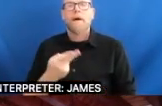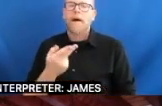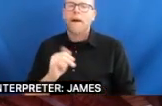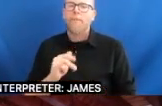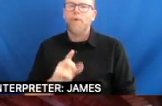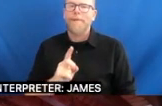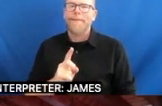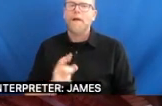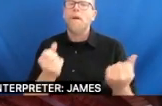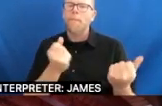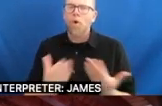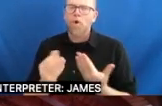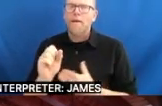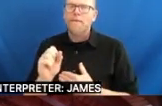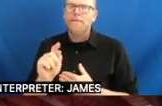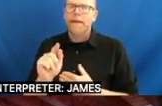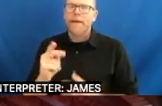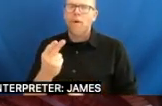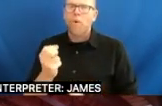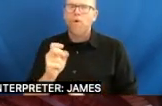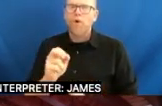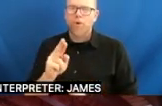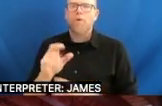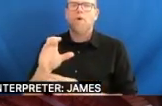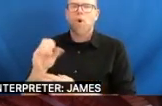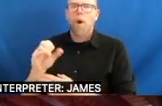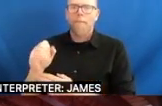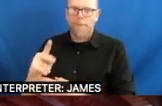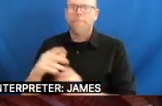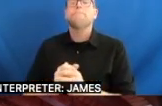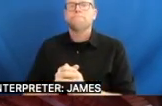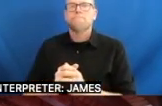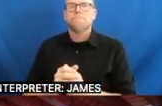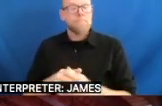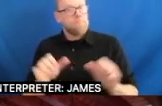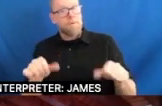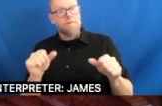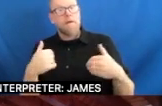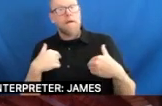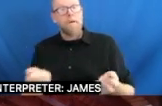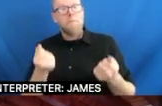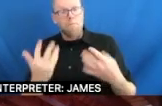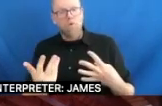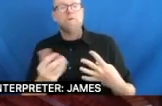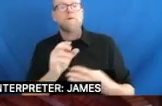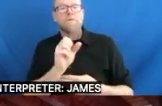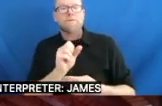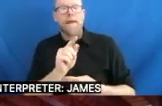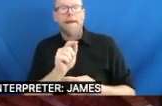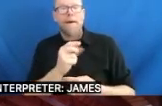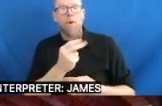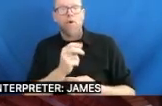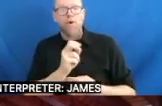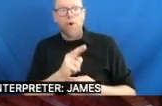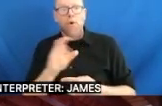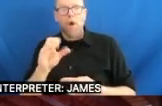or multi-stakeholder cooperative. So it's possible to have a multi-stakeholder cooperative